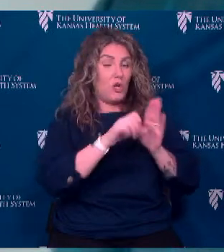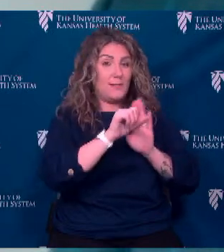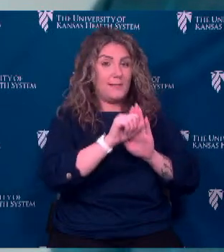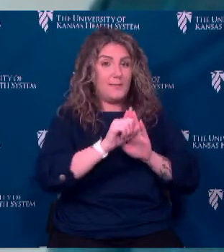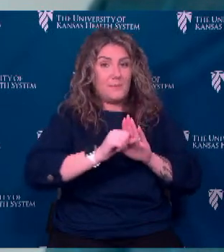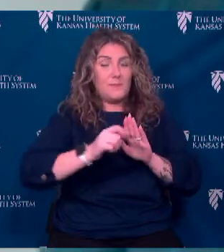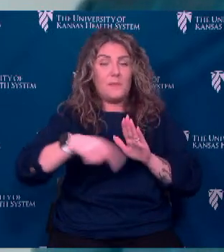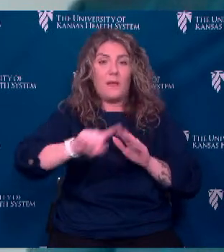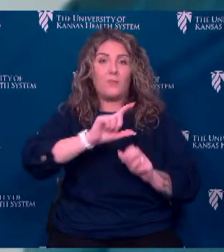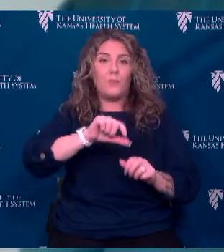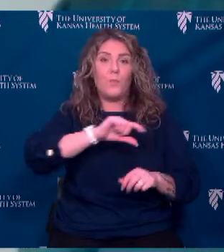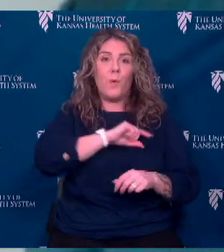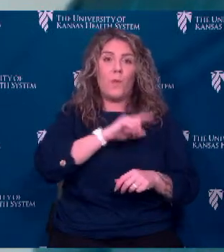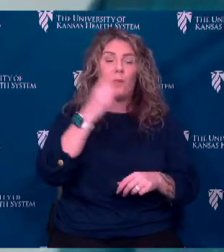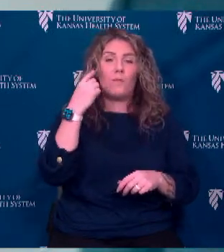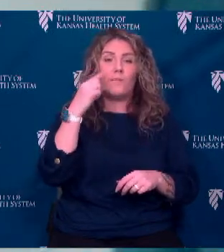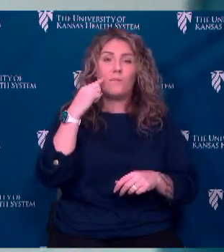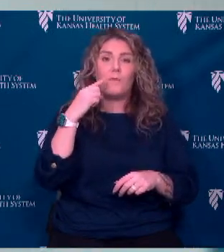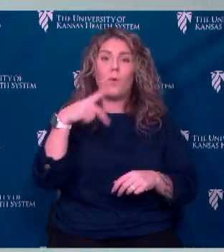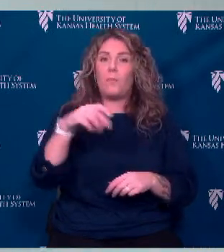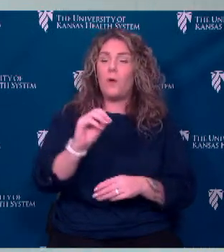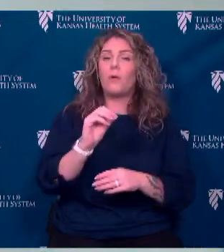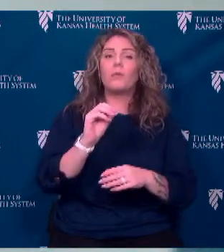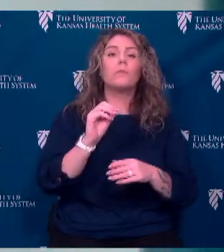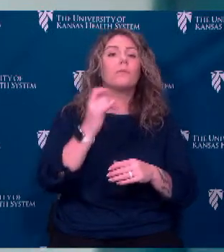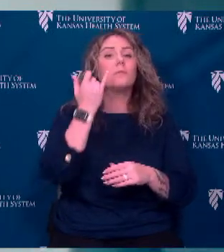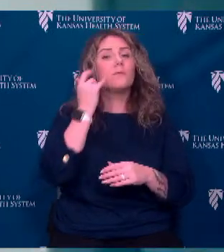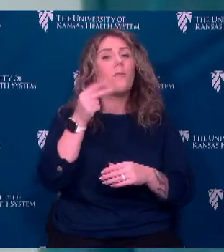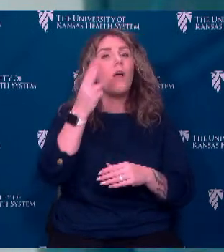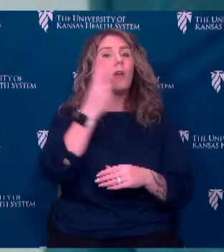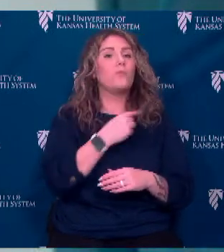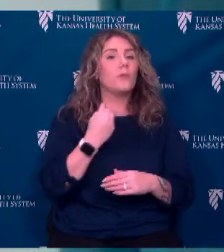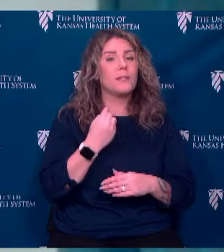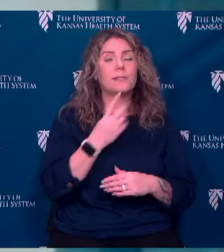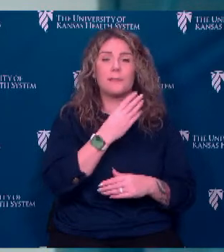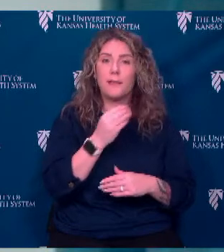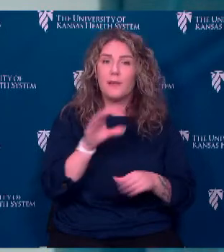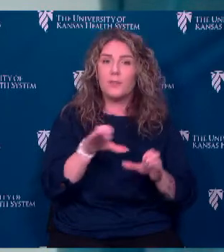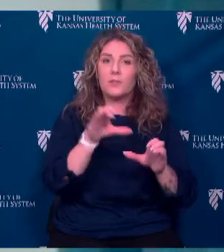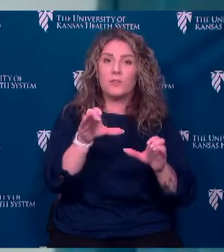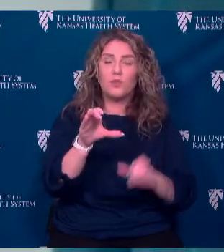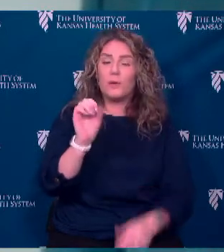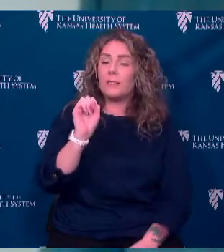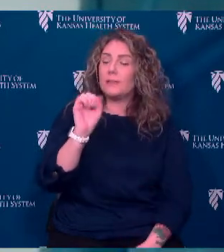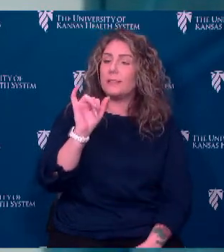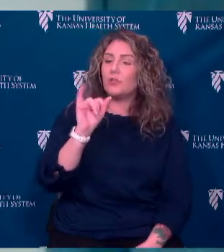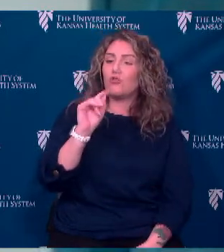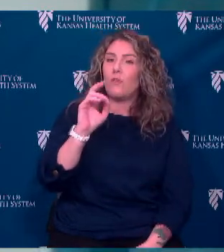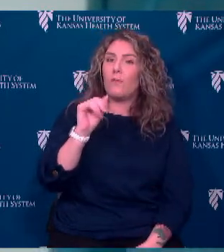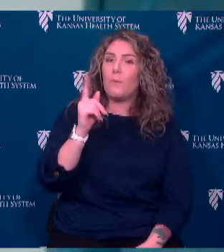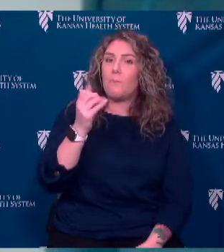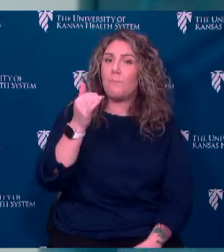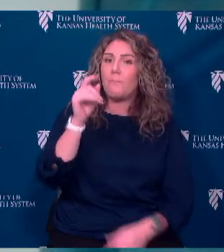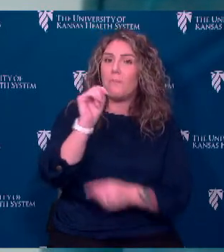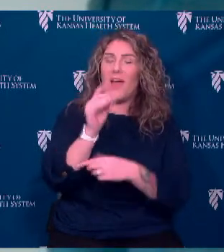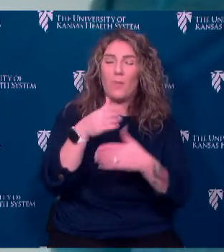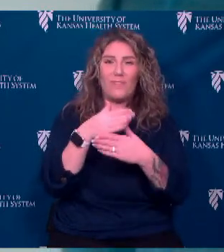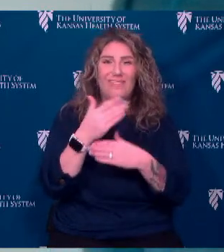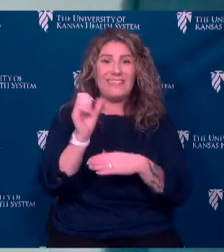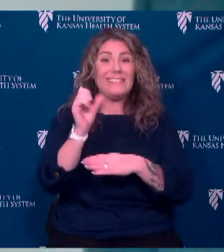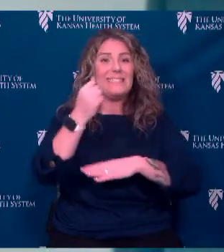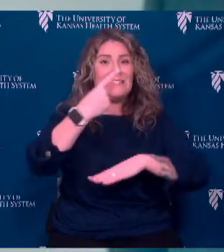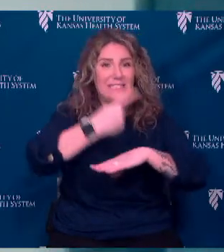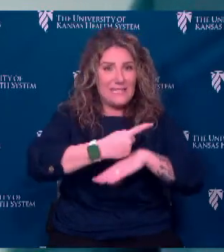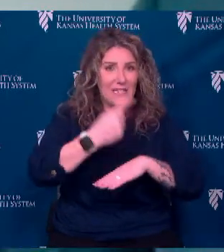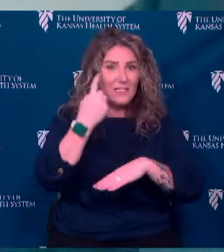they would qualify for the PO if they are high risk. And we are doing some sotrovimab as well within 10 days of the start of